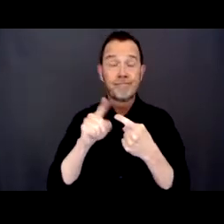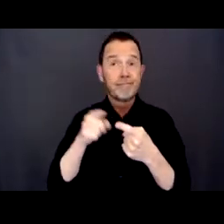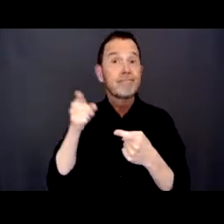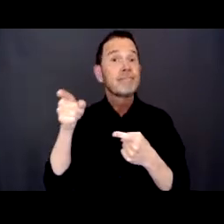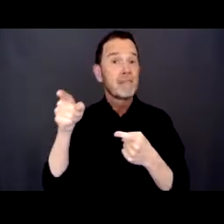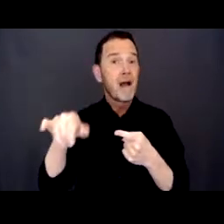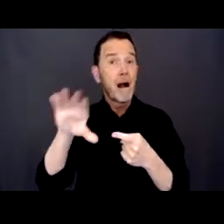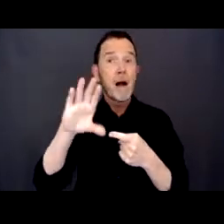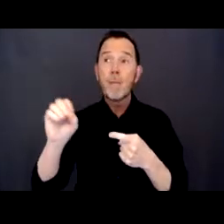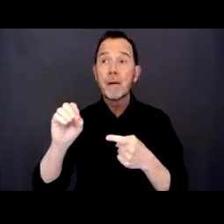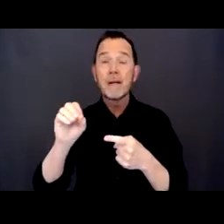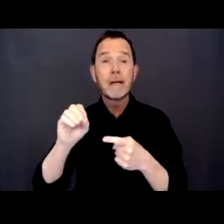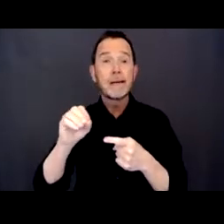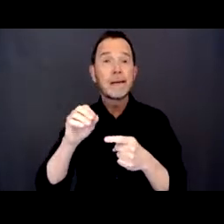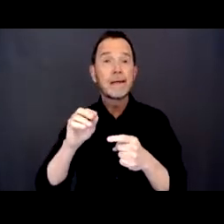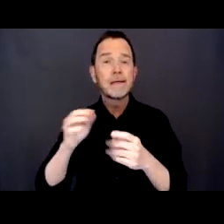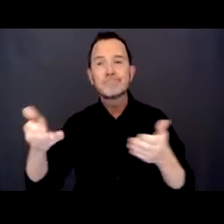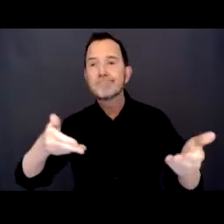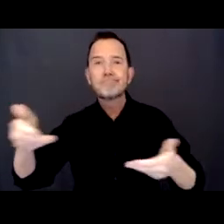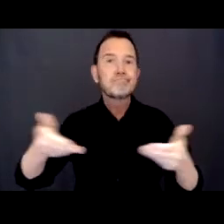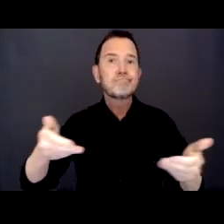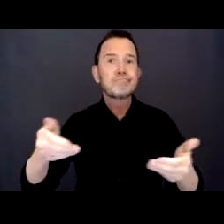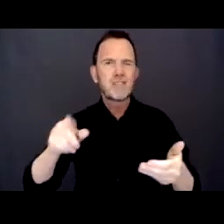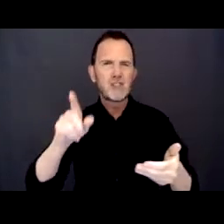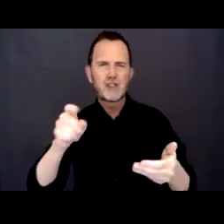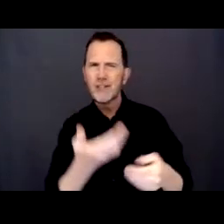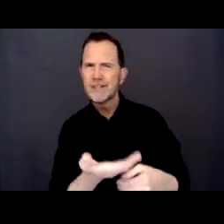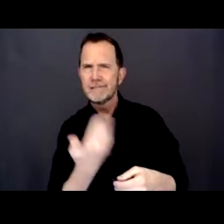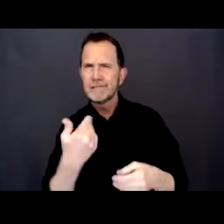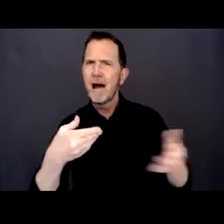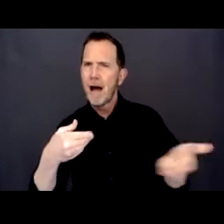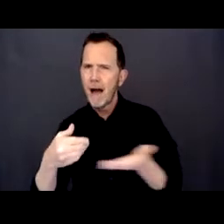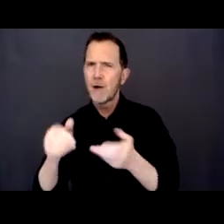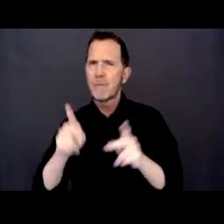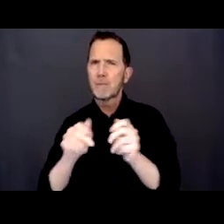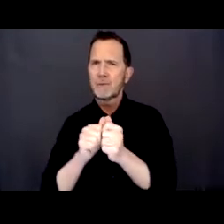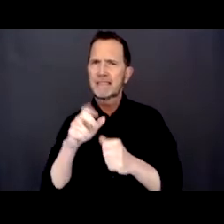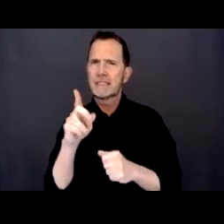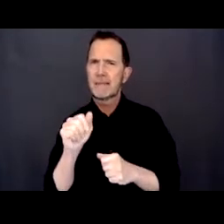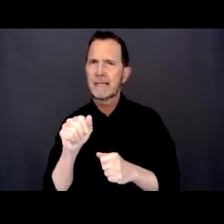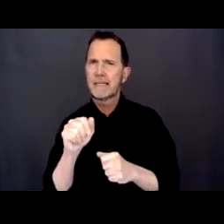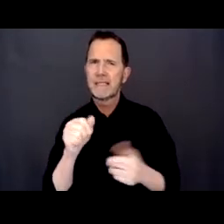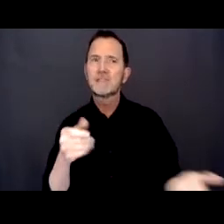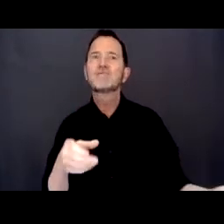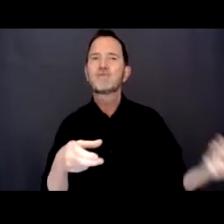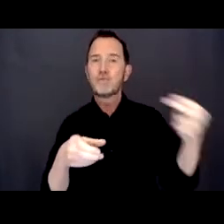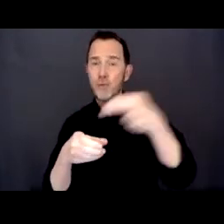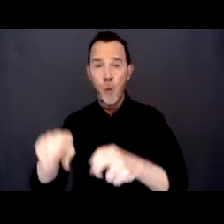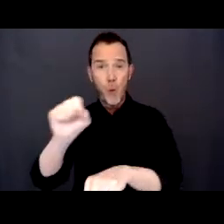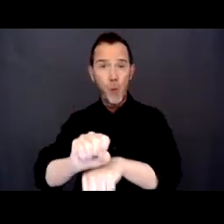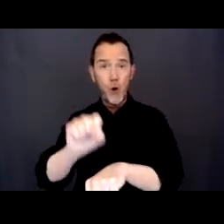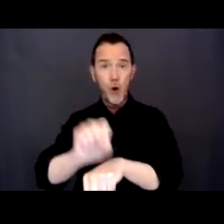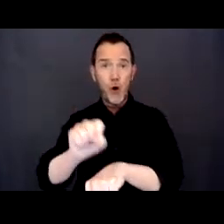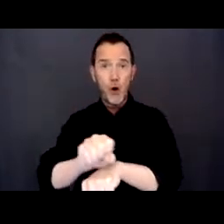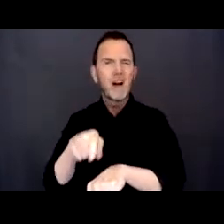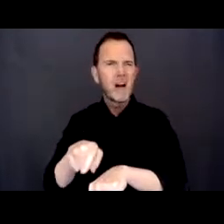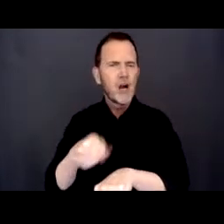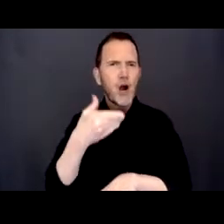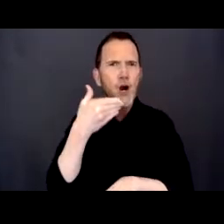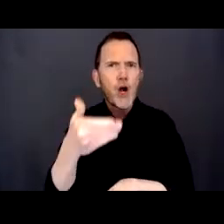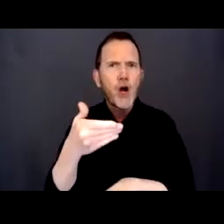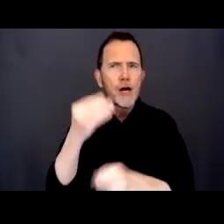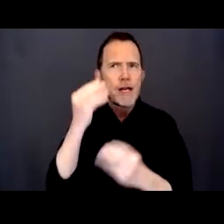this population, it's important to understand this population in terms of their needs and to have them help you design your